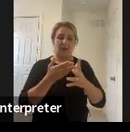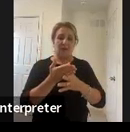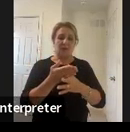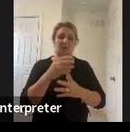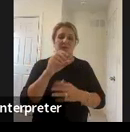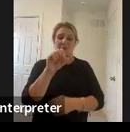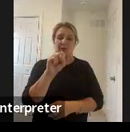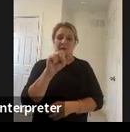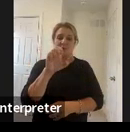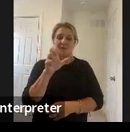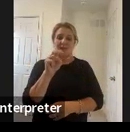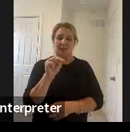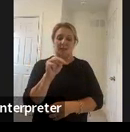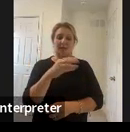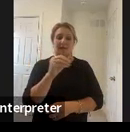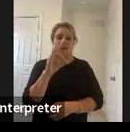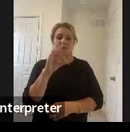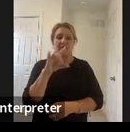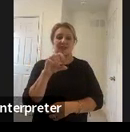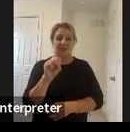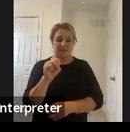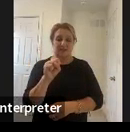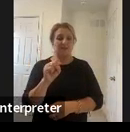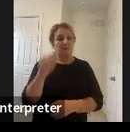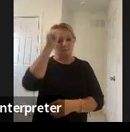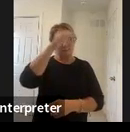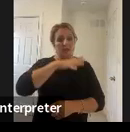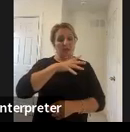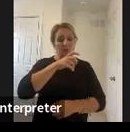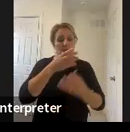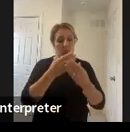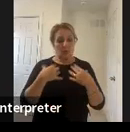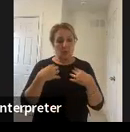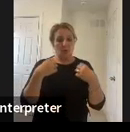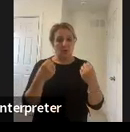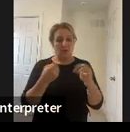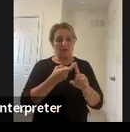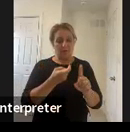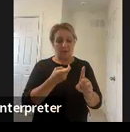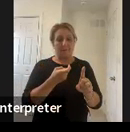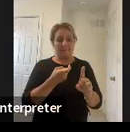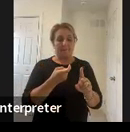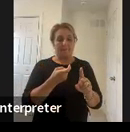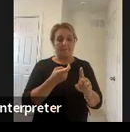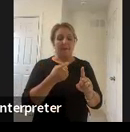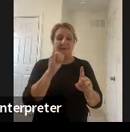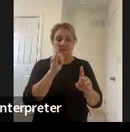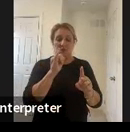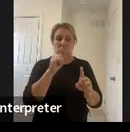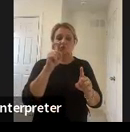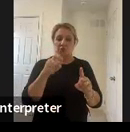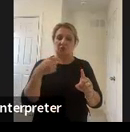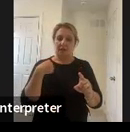semen. Early studies show that men who recovered from monkeypox should wear a condom for 8 weeks after